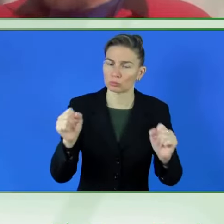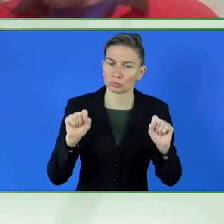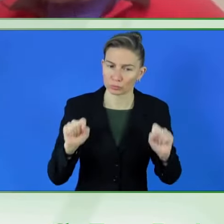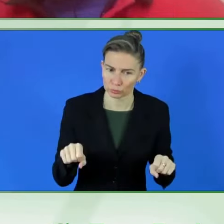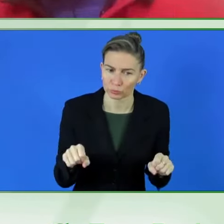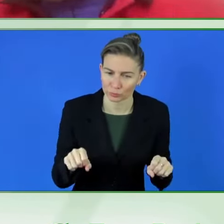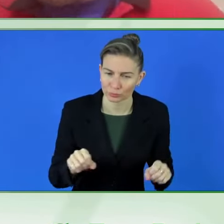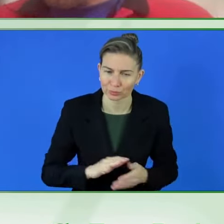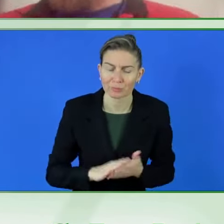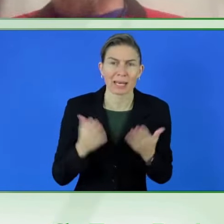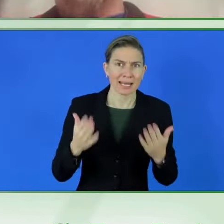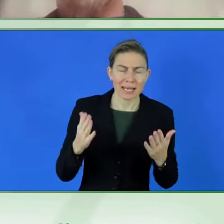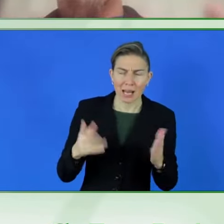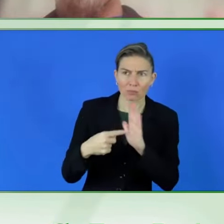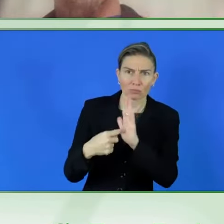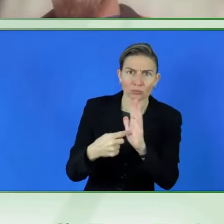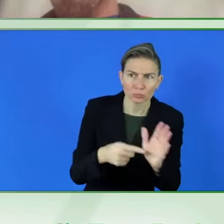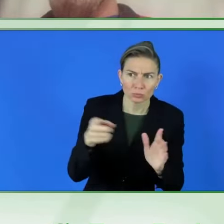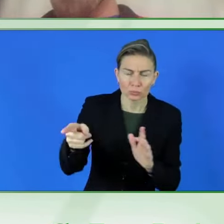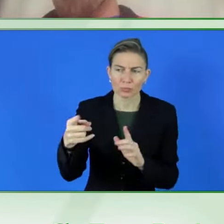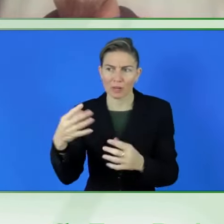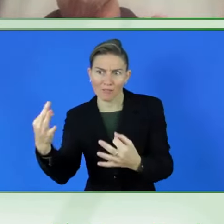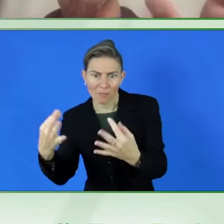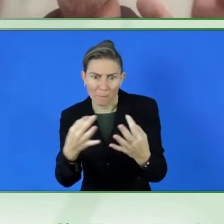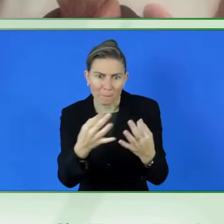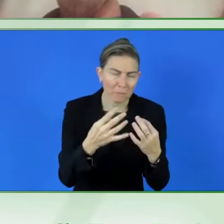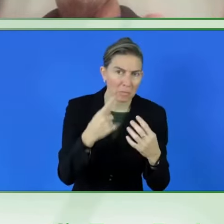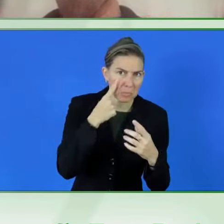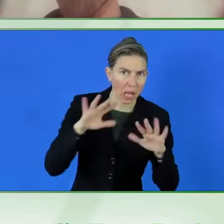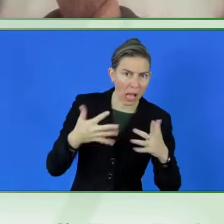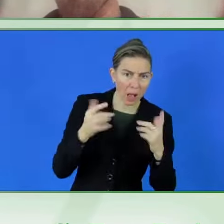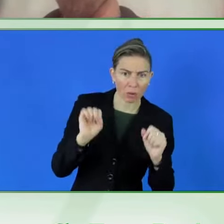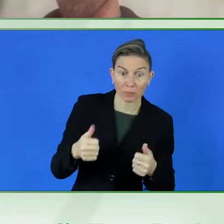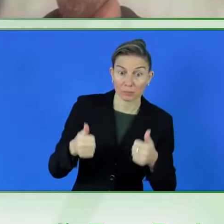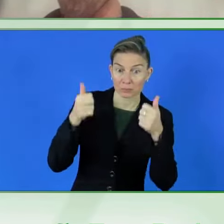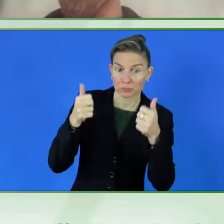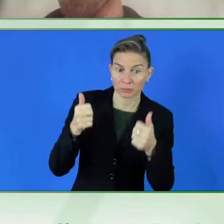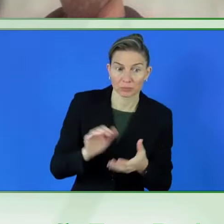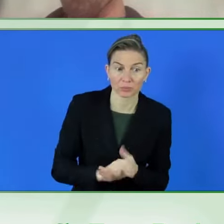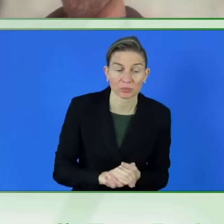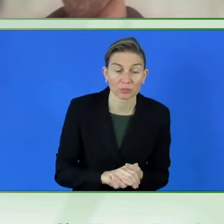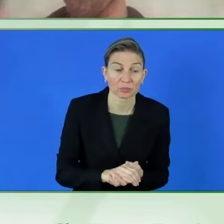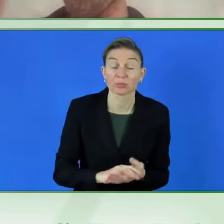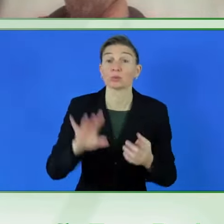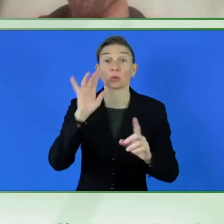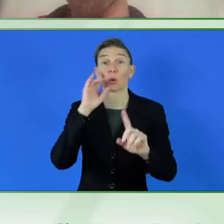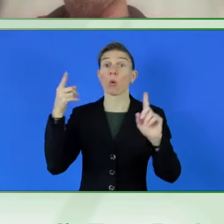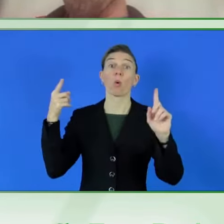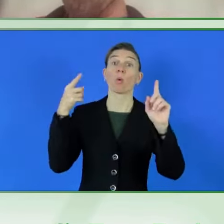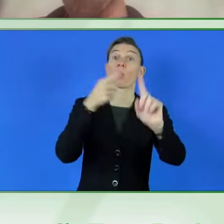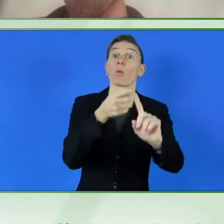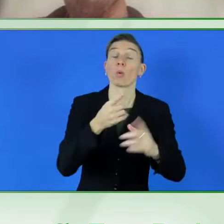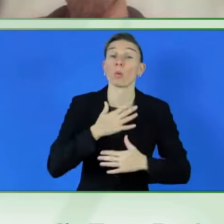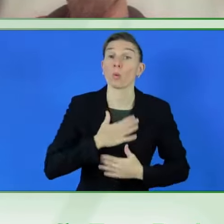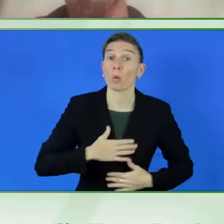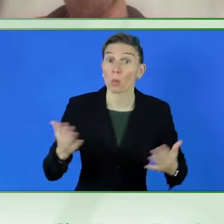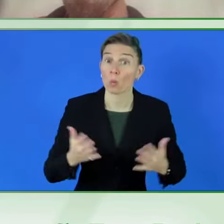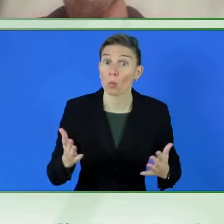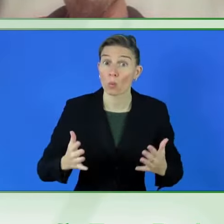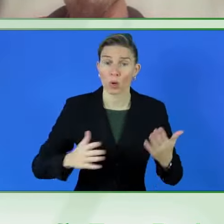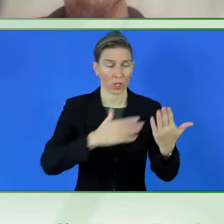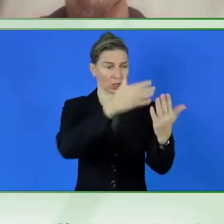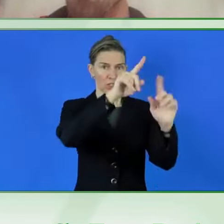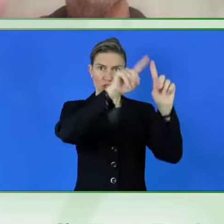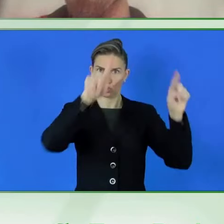Next slide, please. So finally, to wrap up, what we're hoping to gain from this is a specification sheet that we can then give to governments and